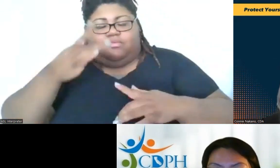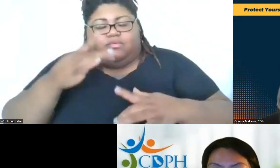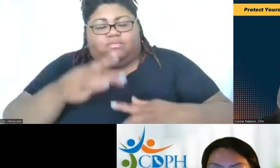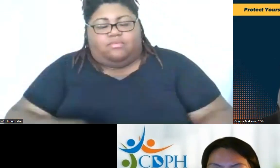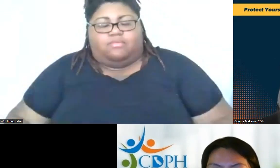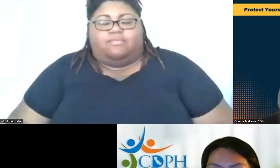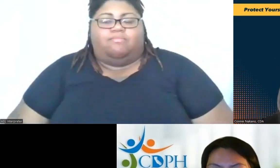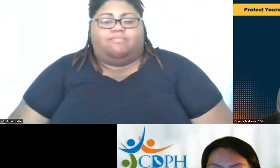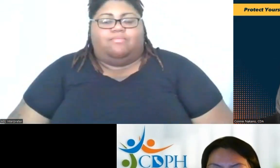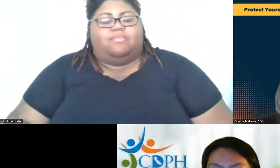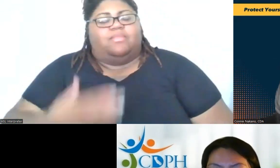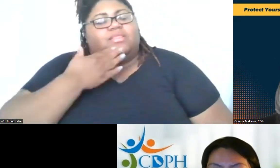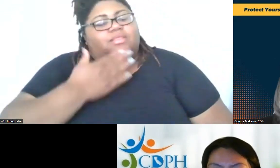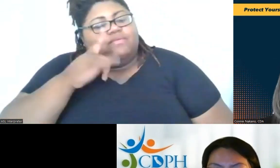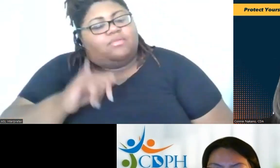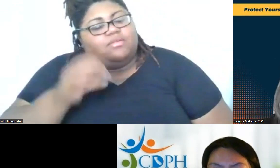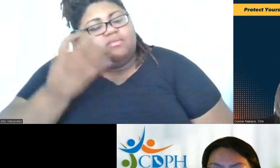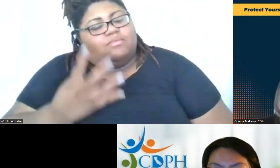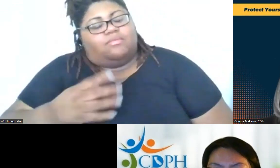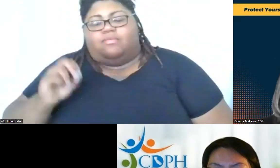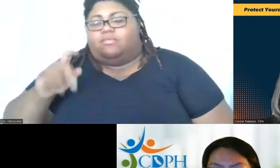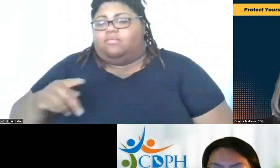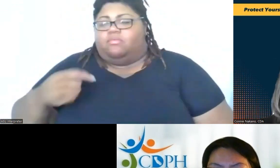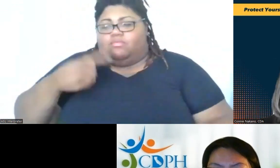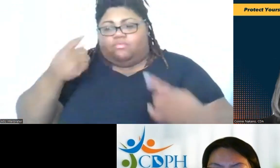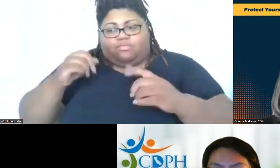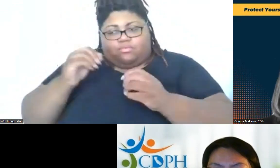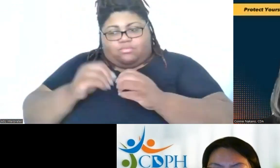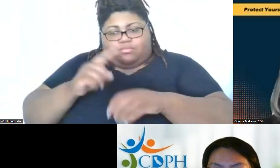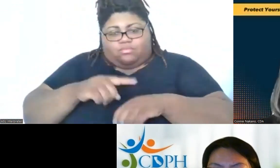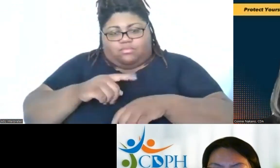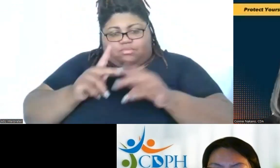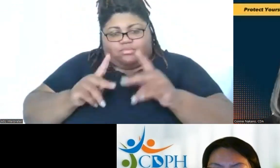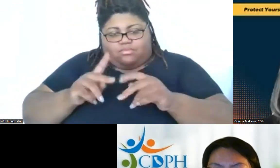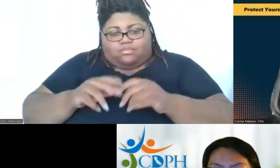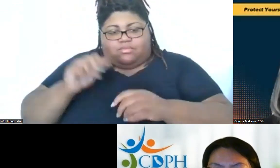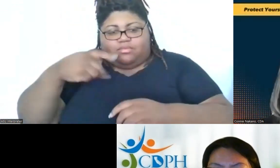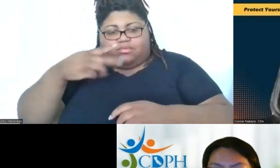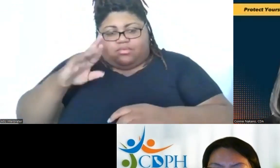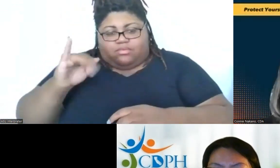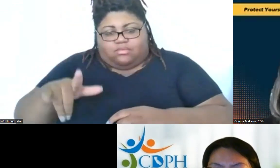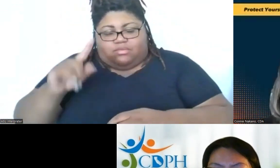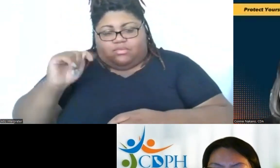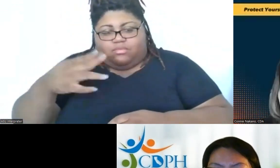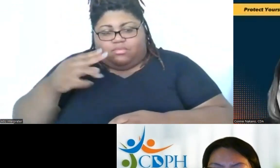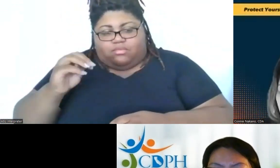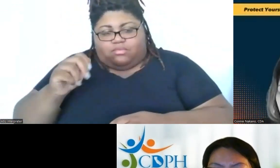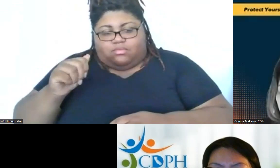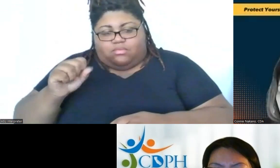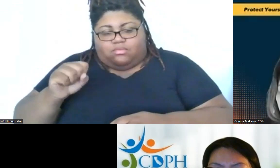Great, thank you for that. Okay, let's try one more caller. April Thomas, your line is